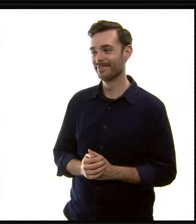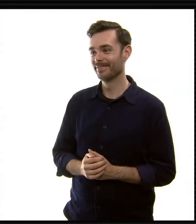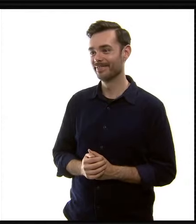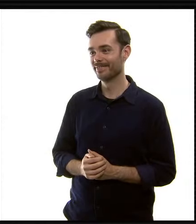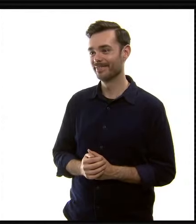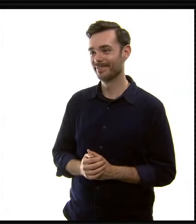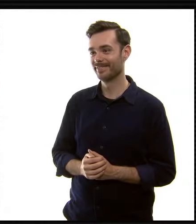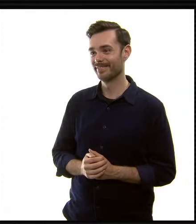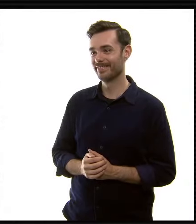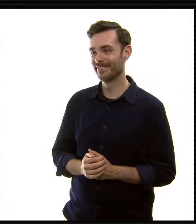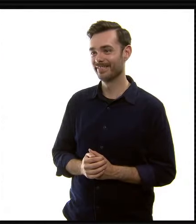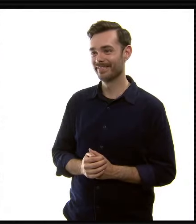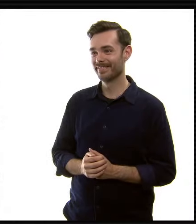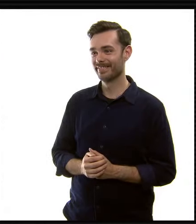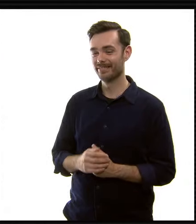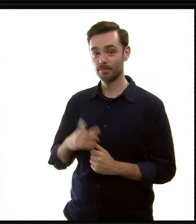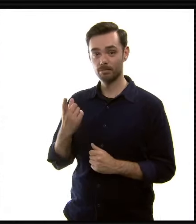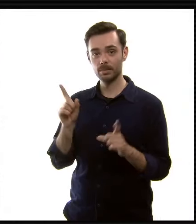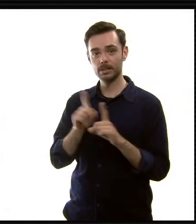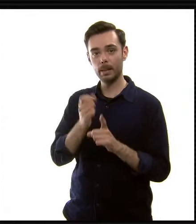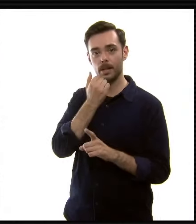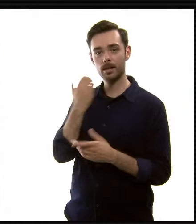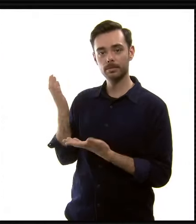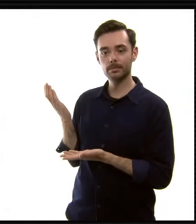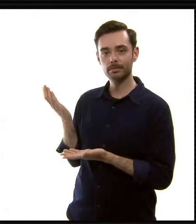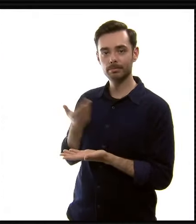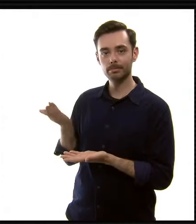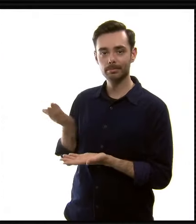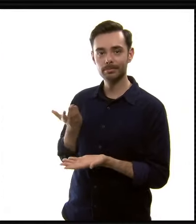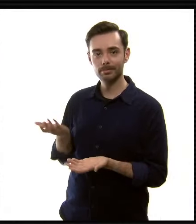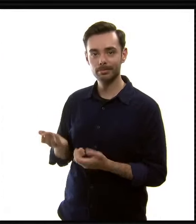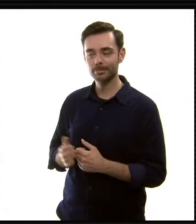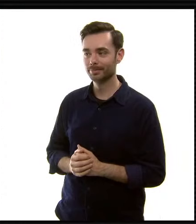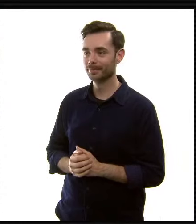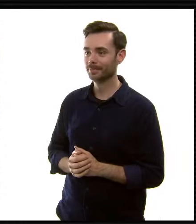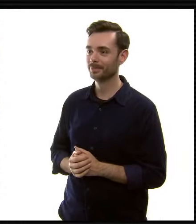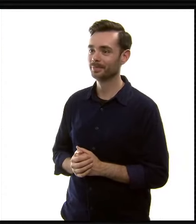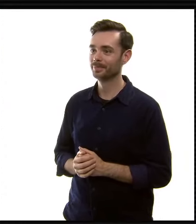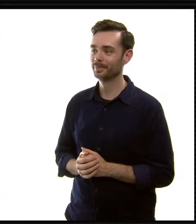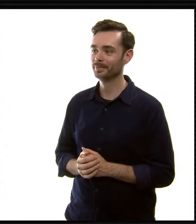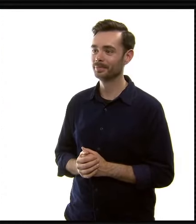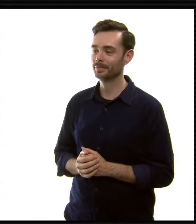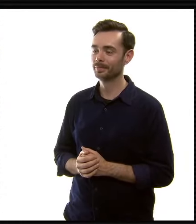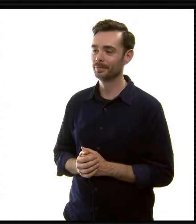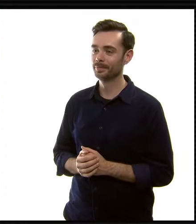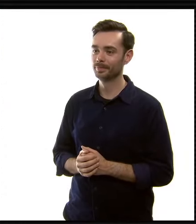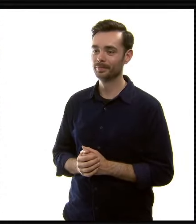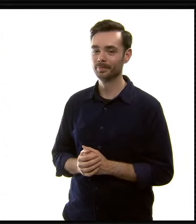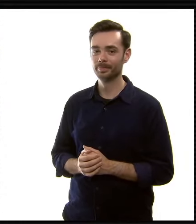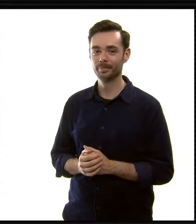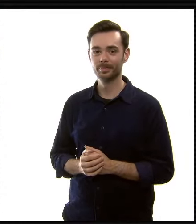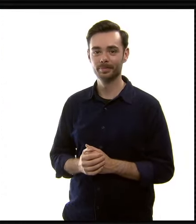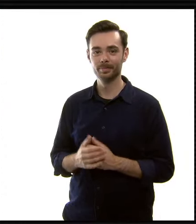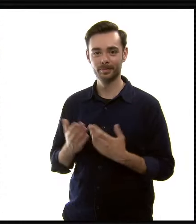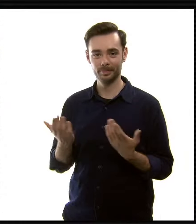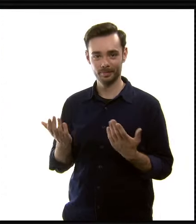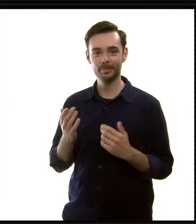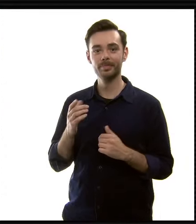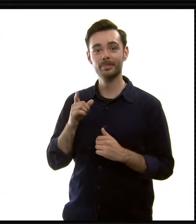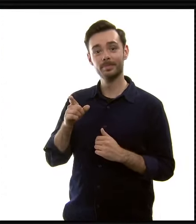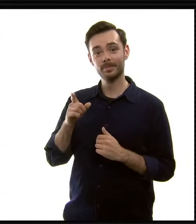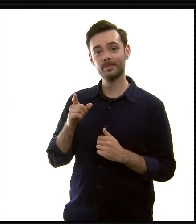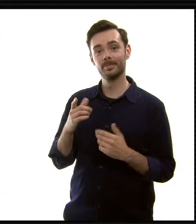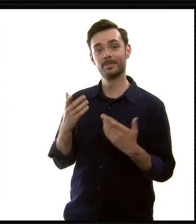And that's the scale, that is. Now, you may have seen that Barca BrickHeadz character around the LEGO Barcelona Camp